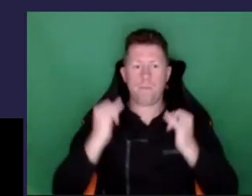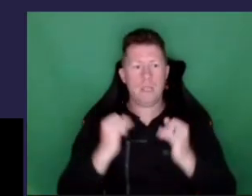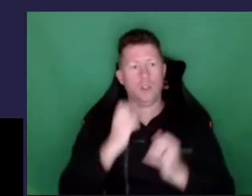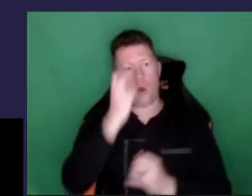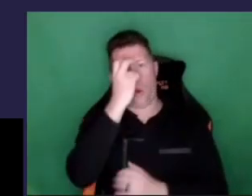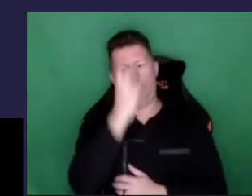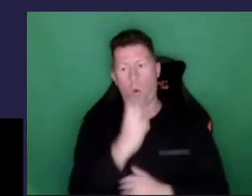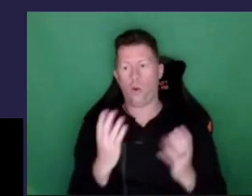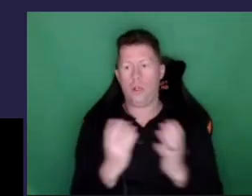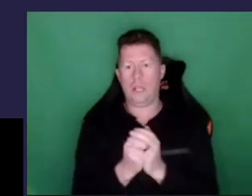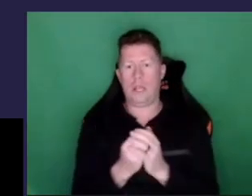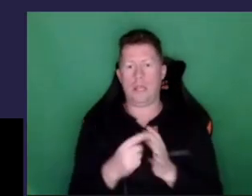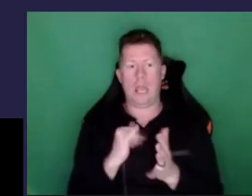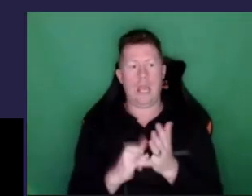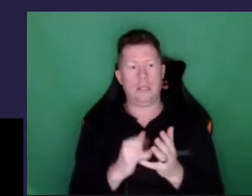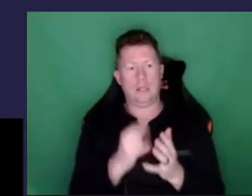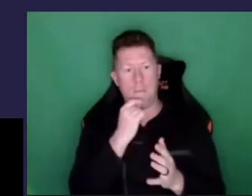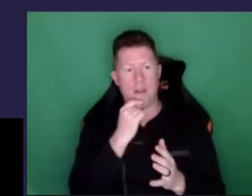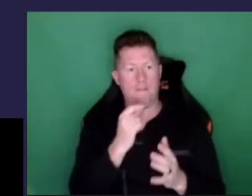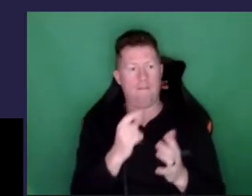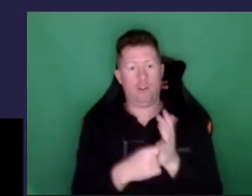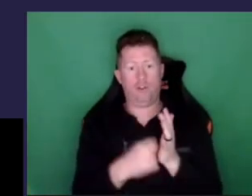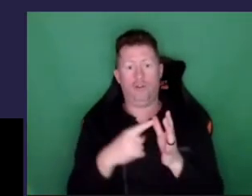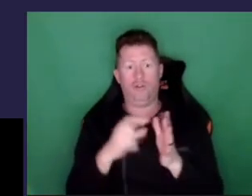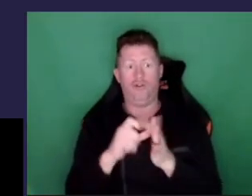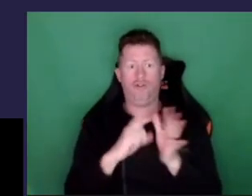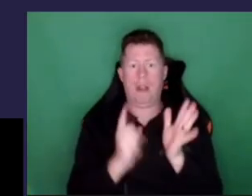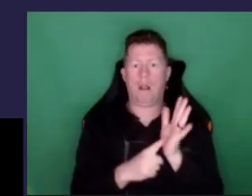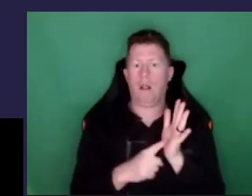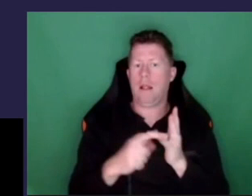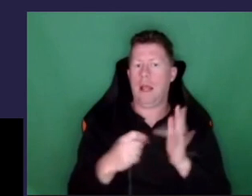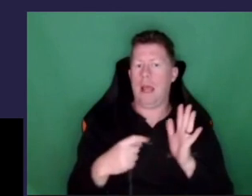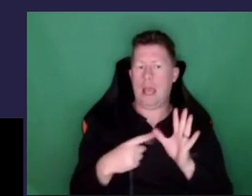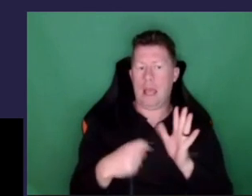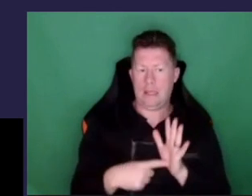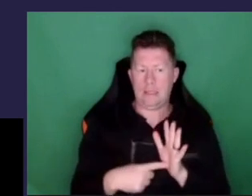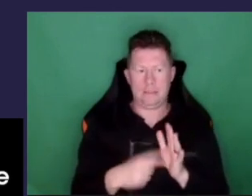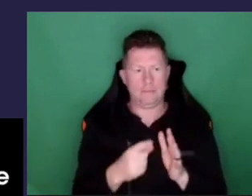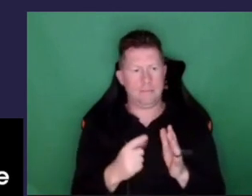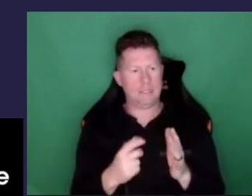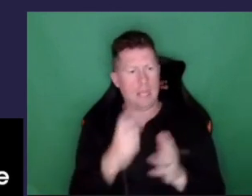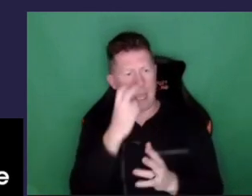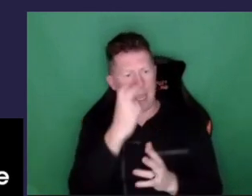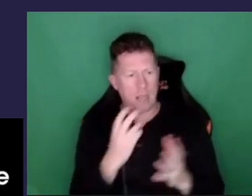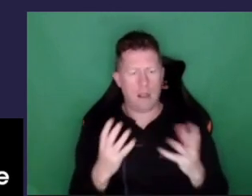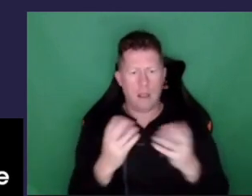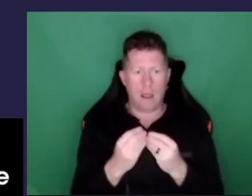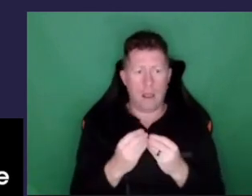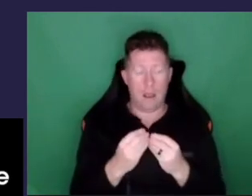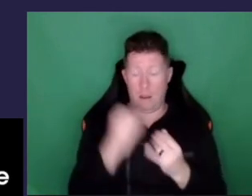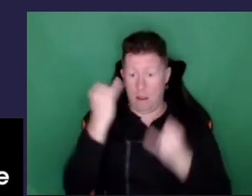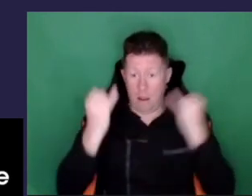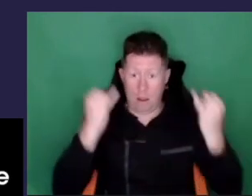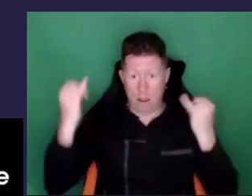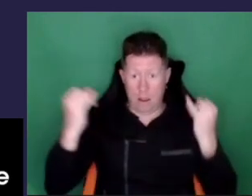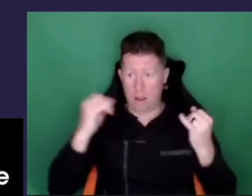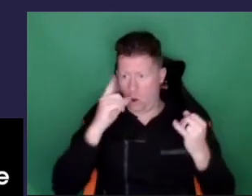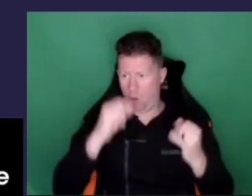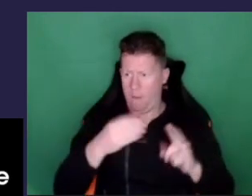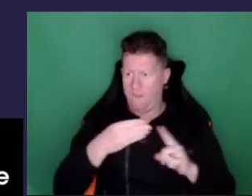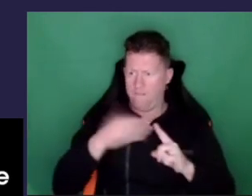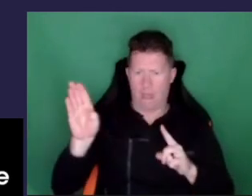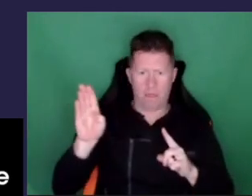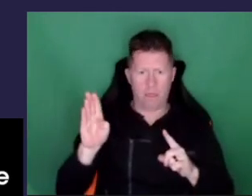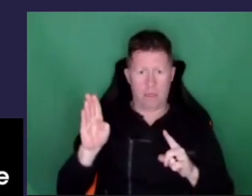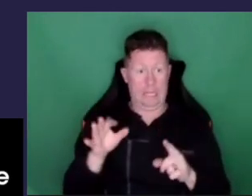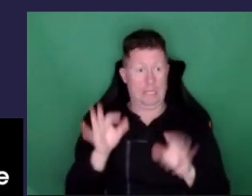And as people age and the number of relationships they have in their life diminish, simply growing old together can be a radical act, particularly